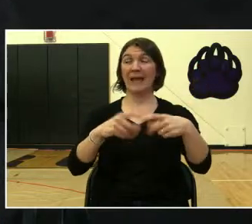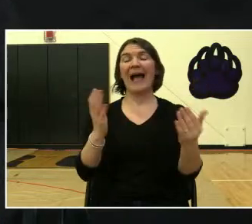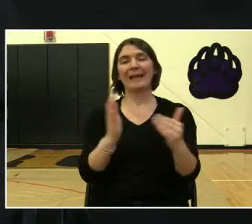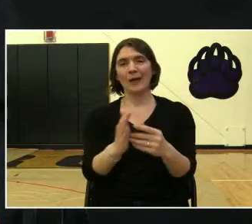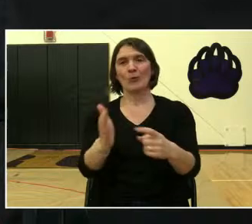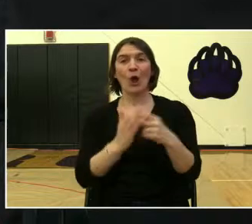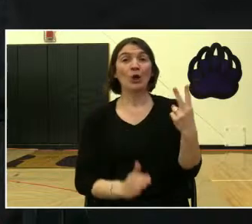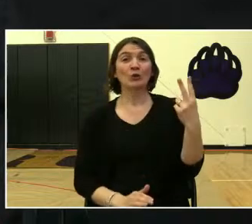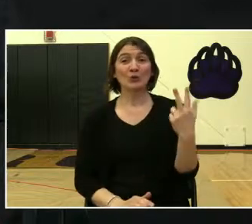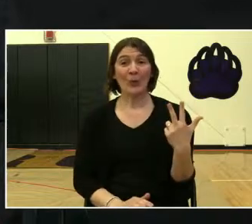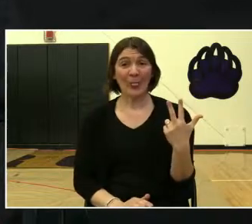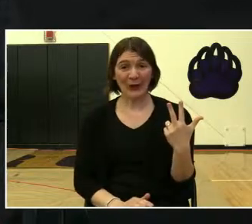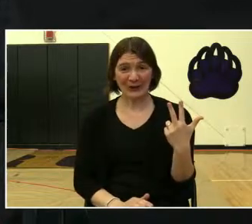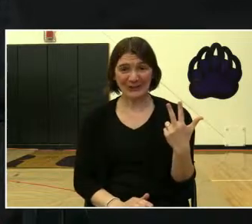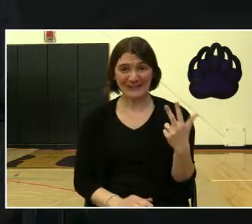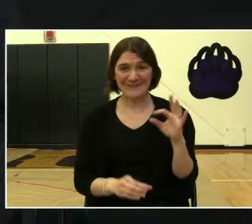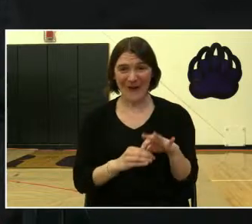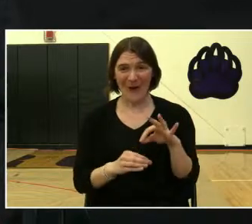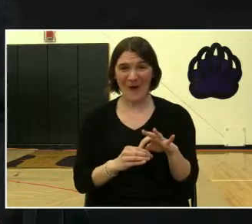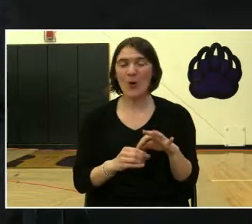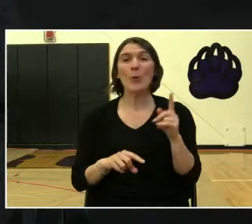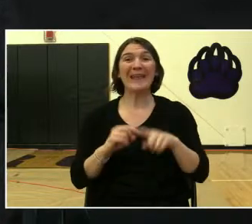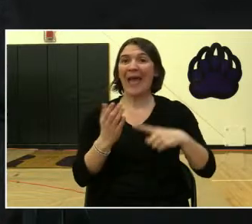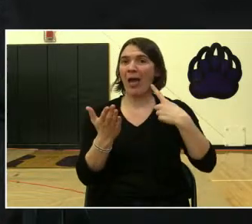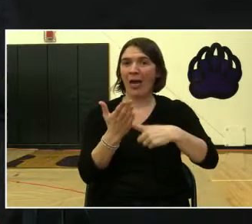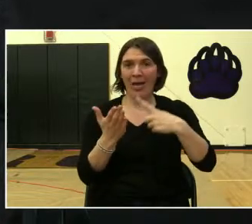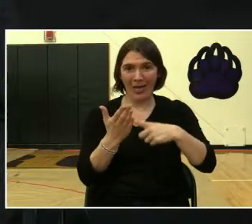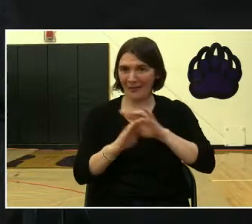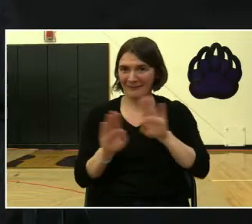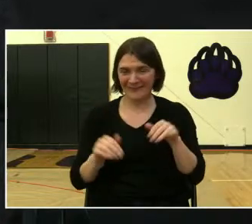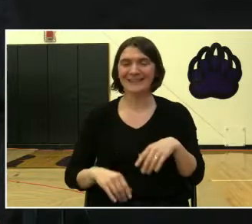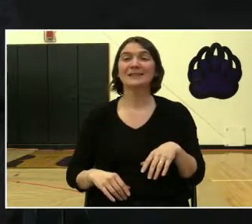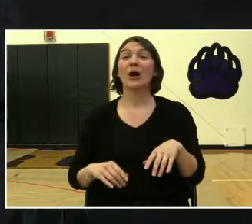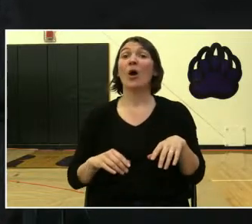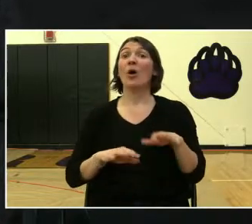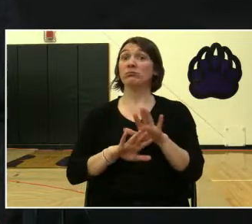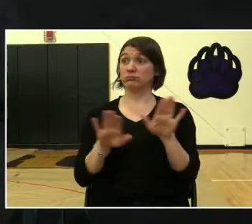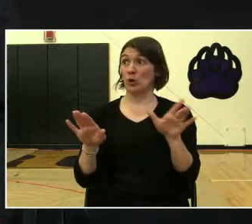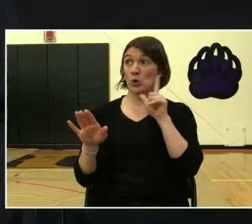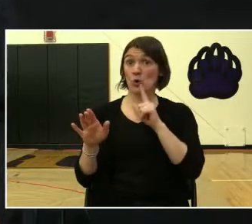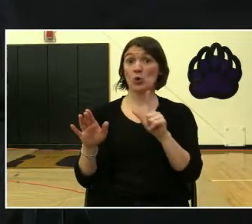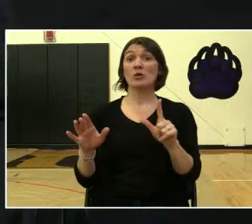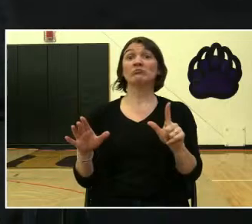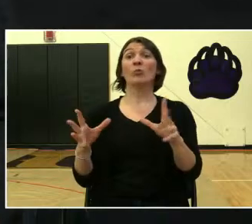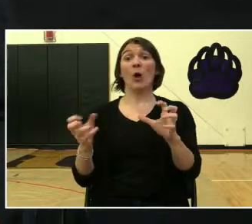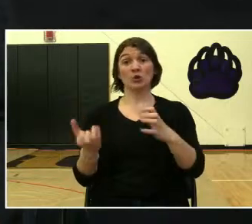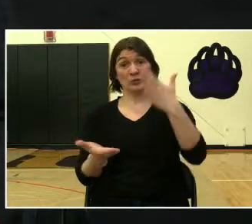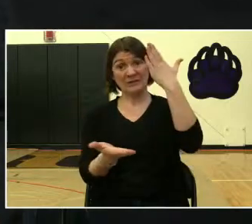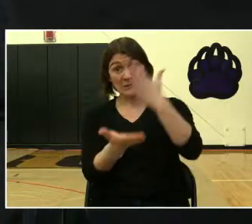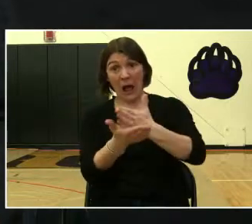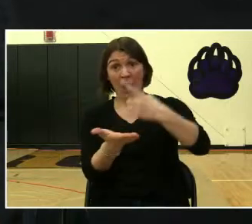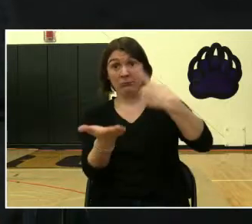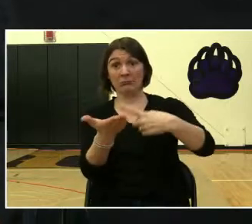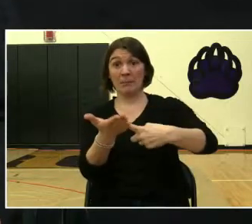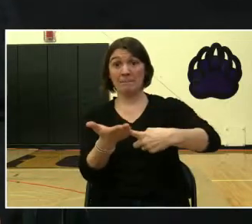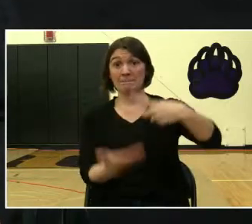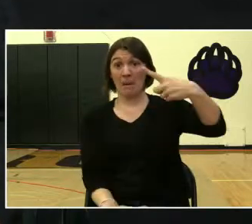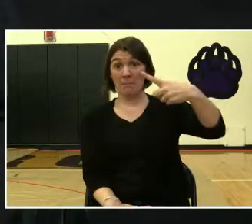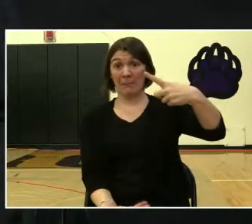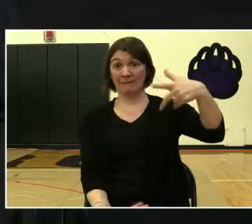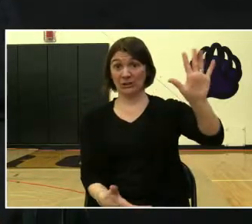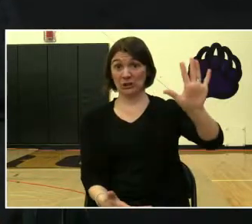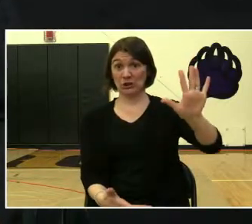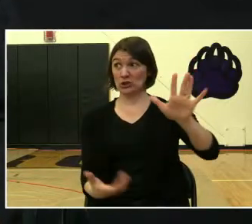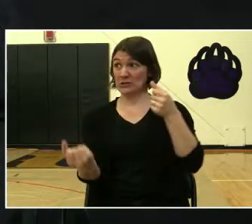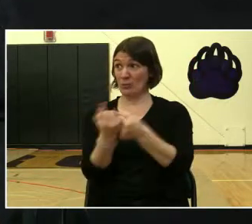again that's non debatable because it limits debate it requires a 2/3 vote all those in favor of ceasing debate on